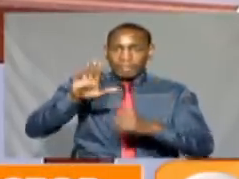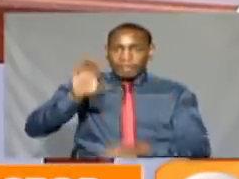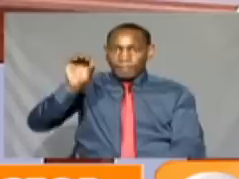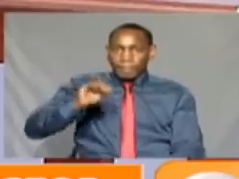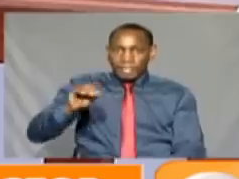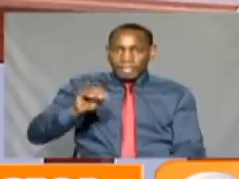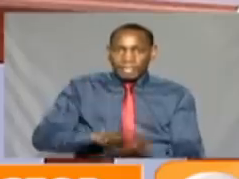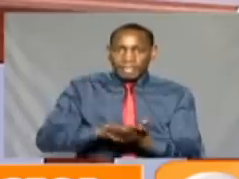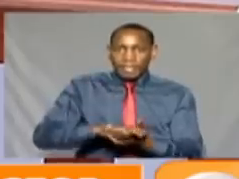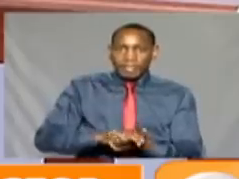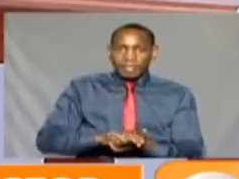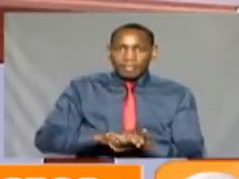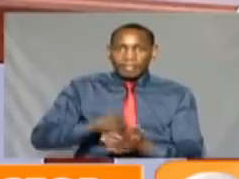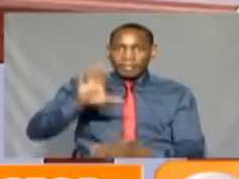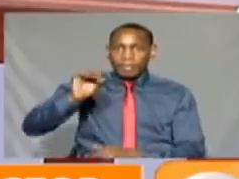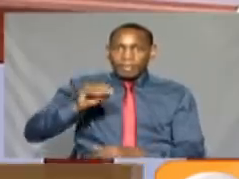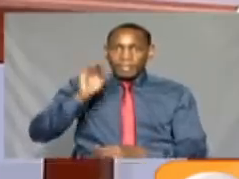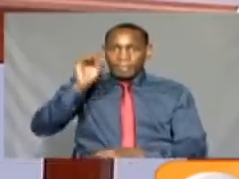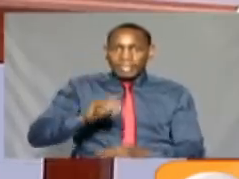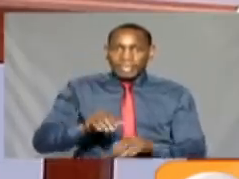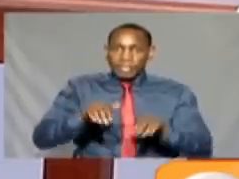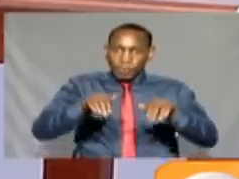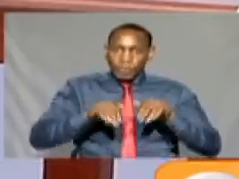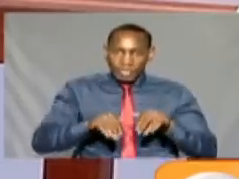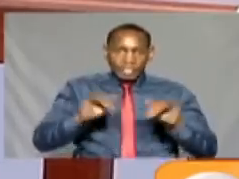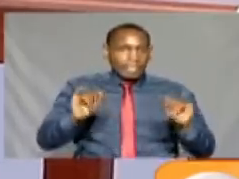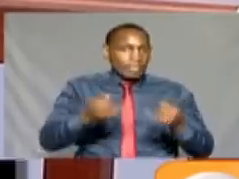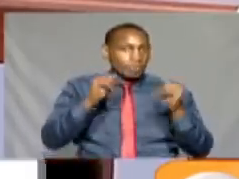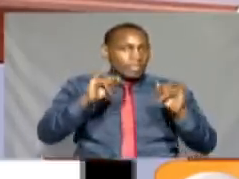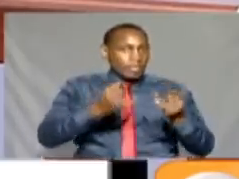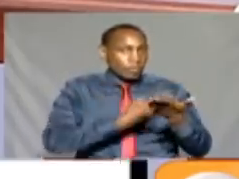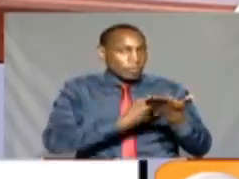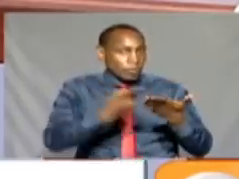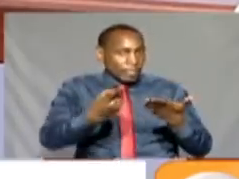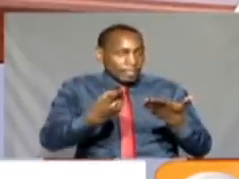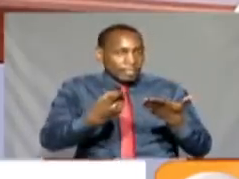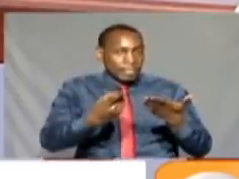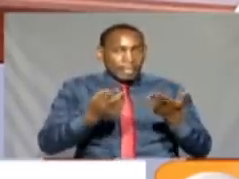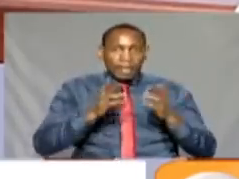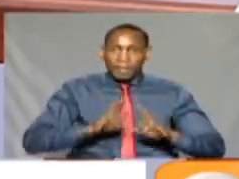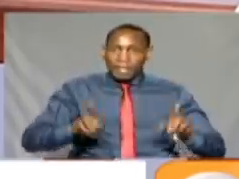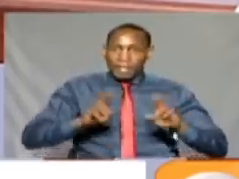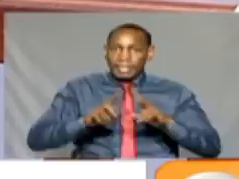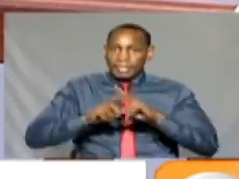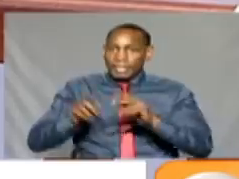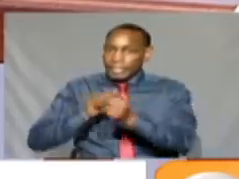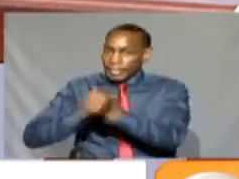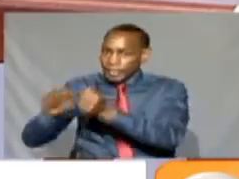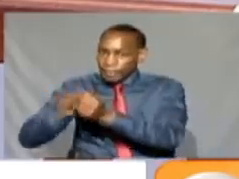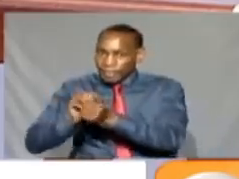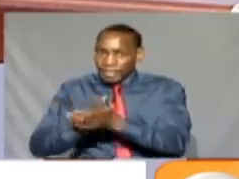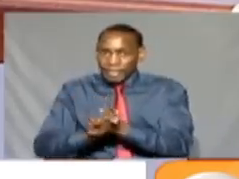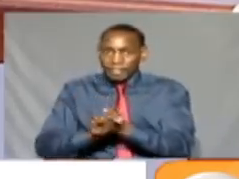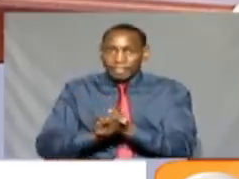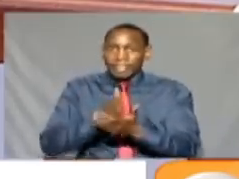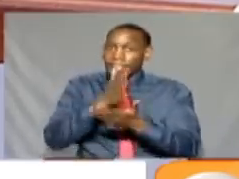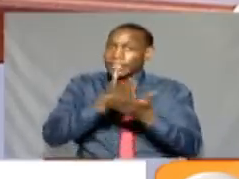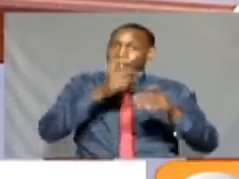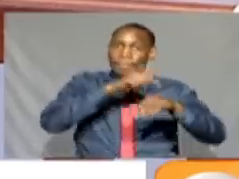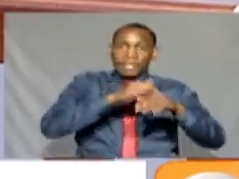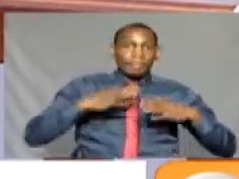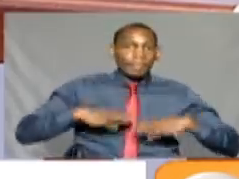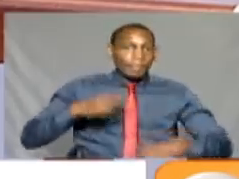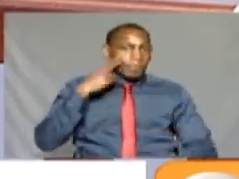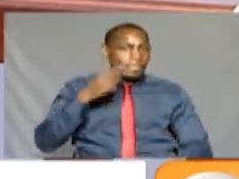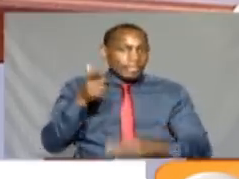The 50% we used to wait for what is the latest news during the week. Yeah, yeah. So every time we on standby from Friday. Yeah. So whatever it takes, sometimes when people